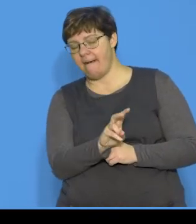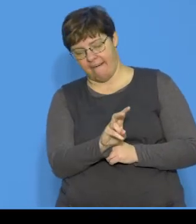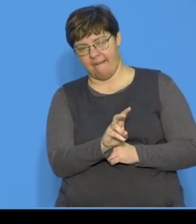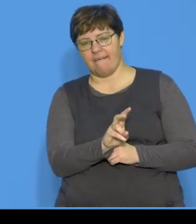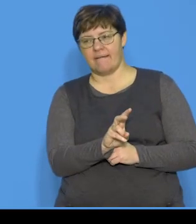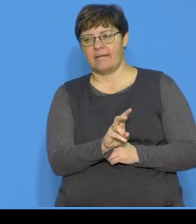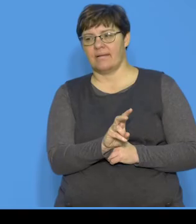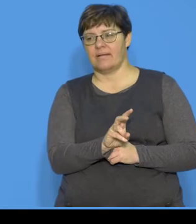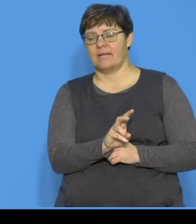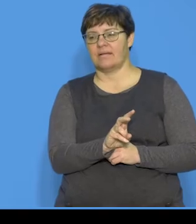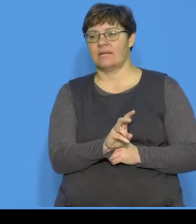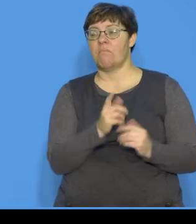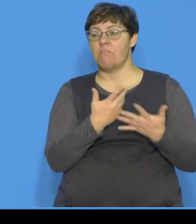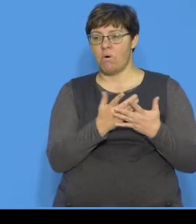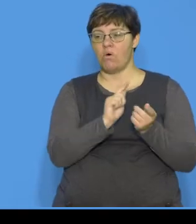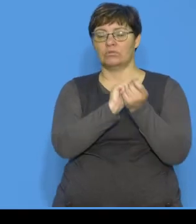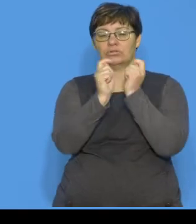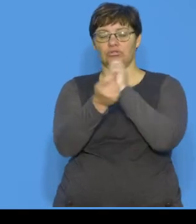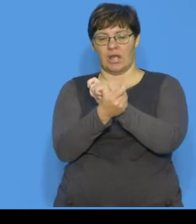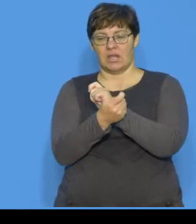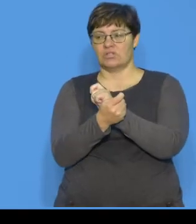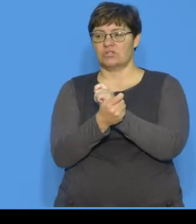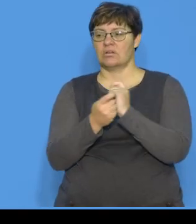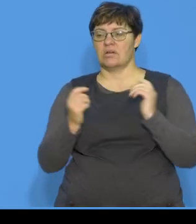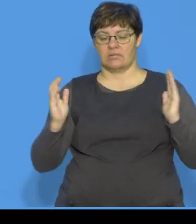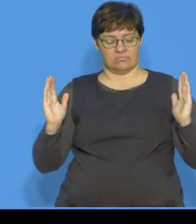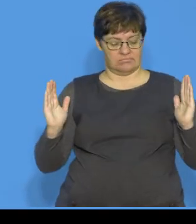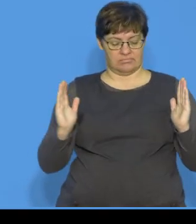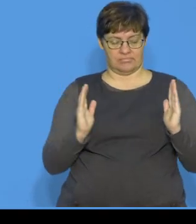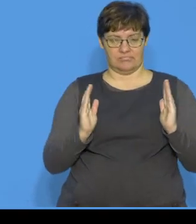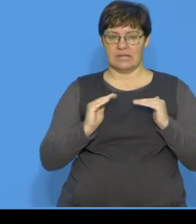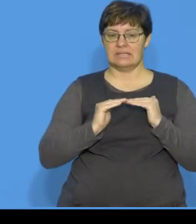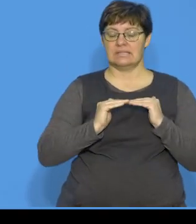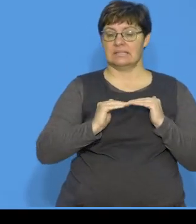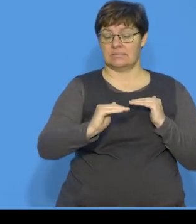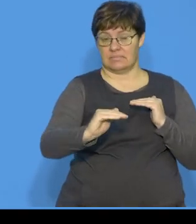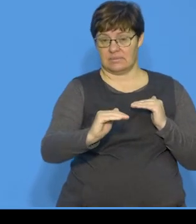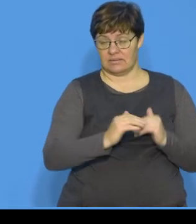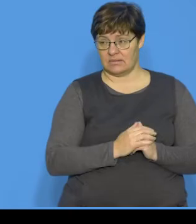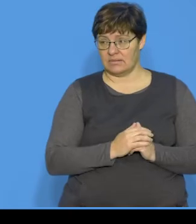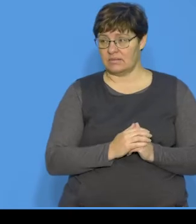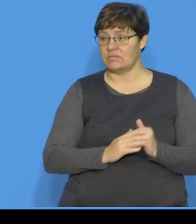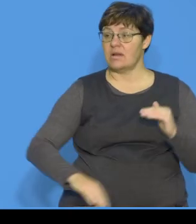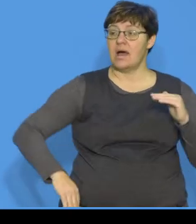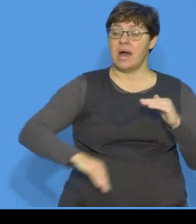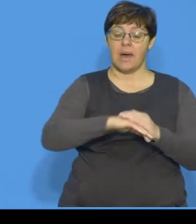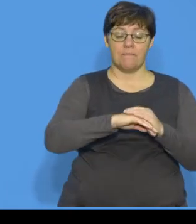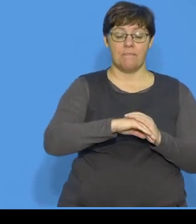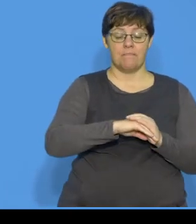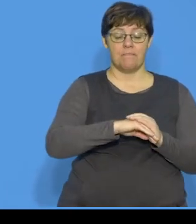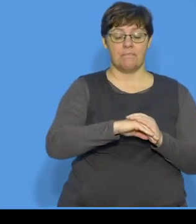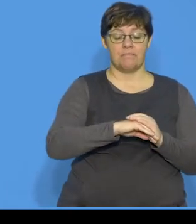that this is becoming a little bit more stable. And so up to